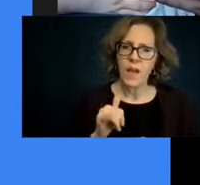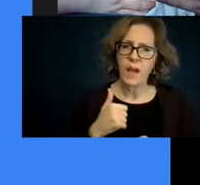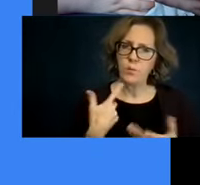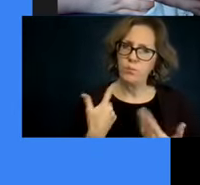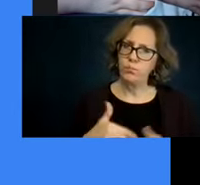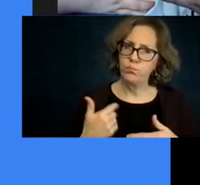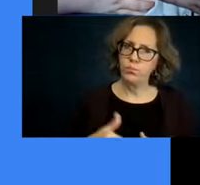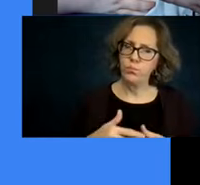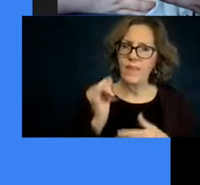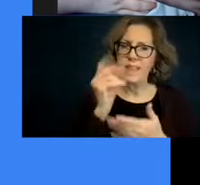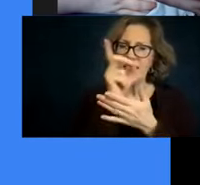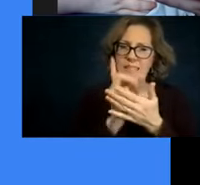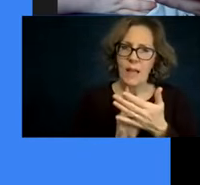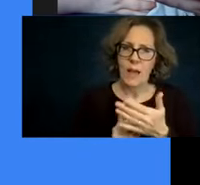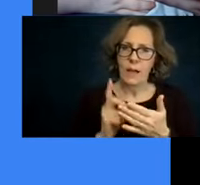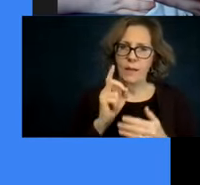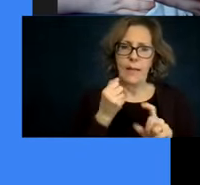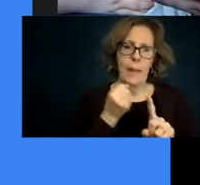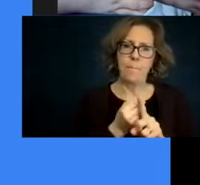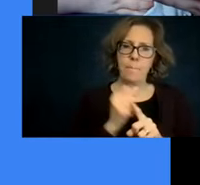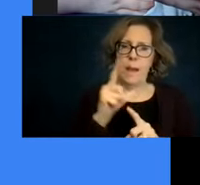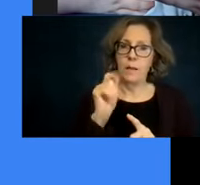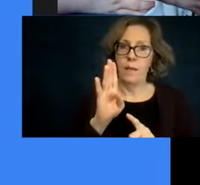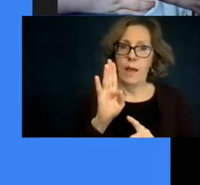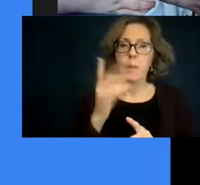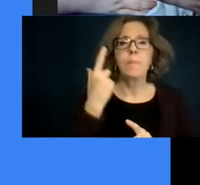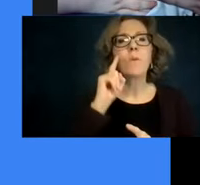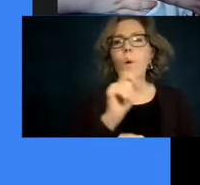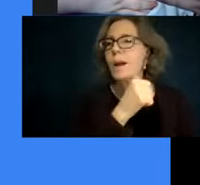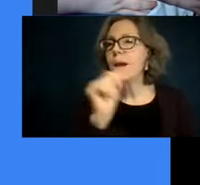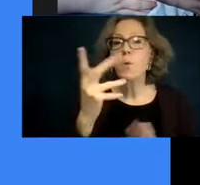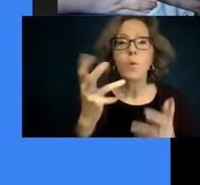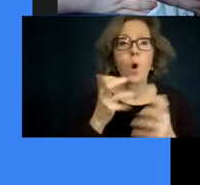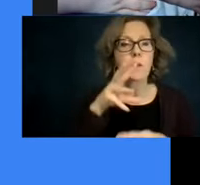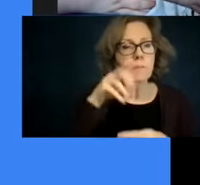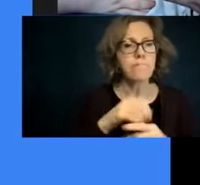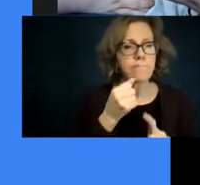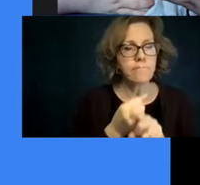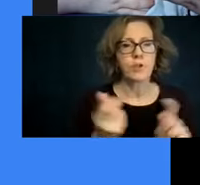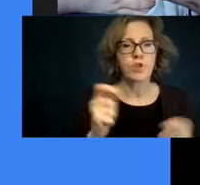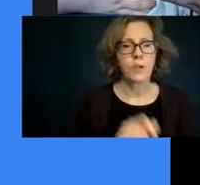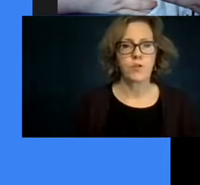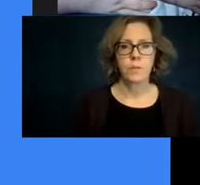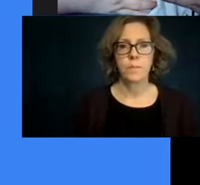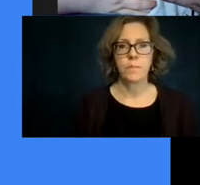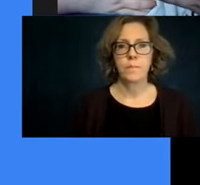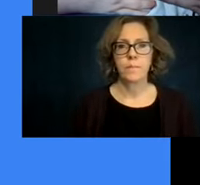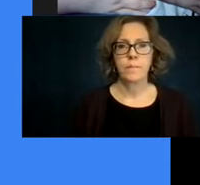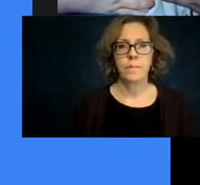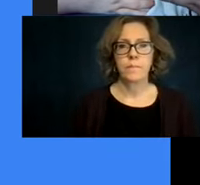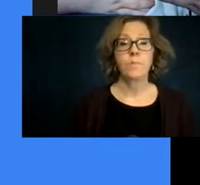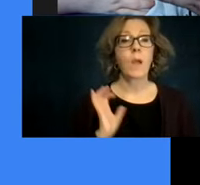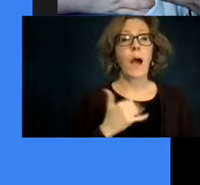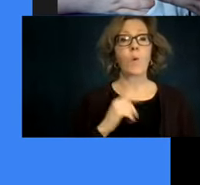and everyone who wants to help create change. Our meetings are all about